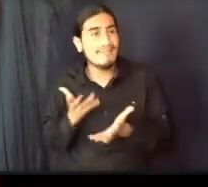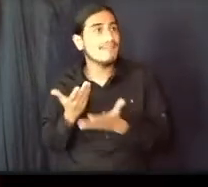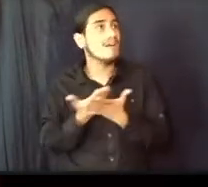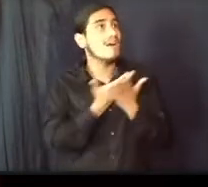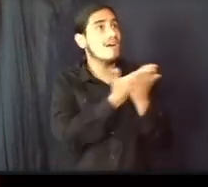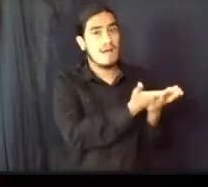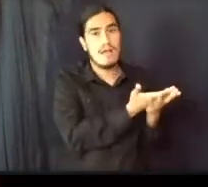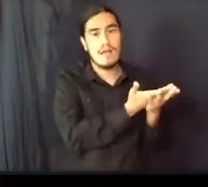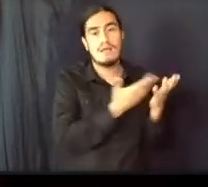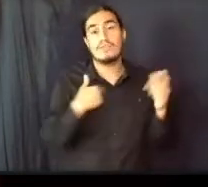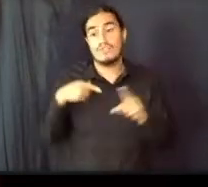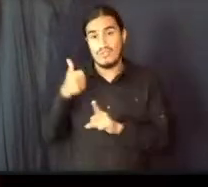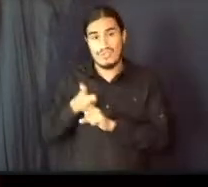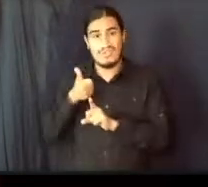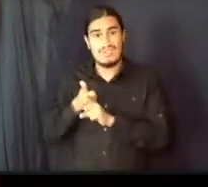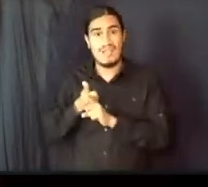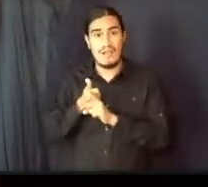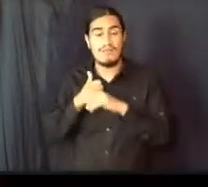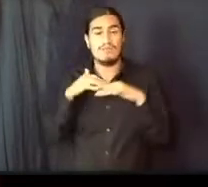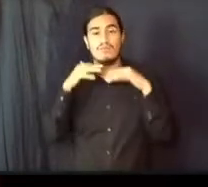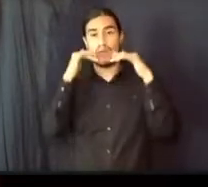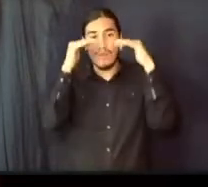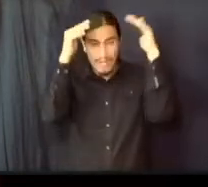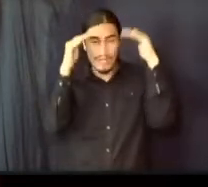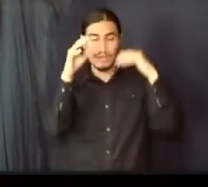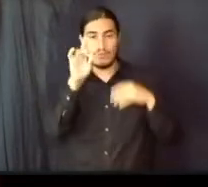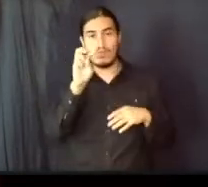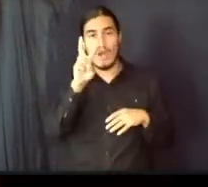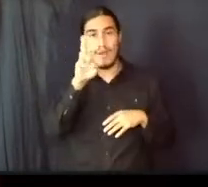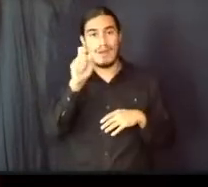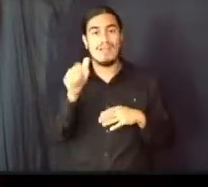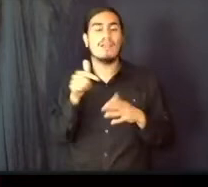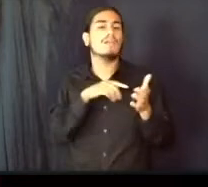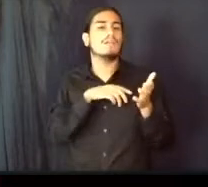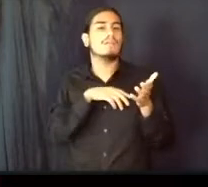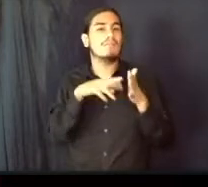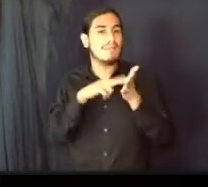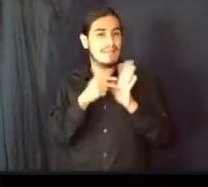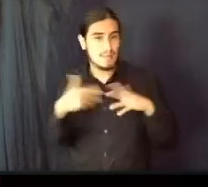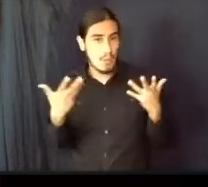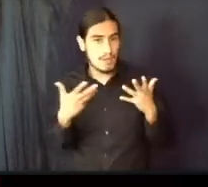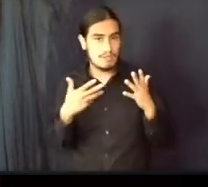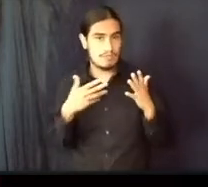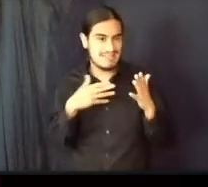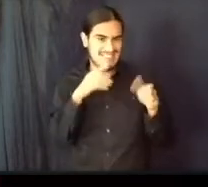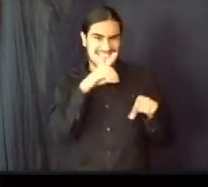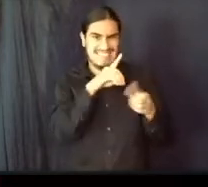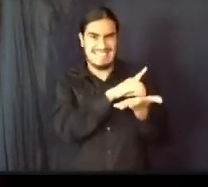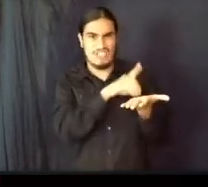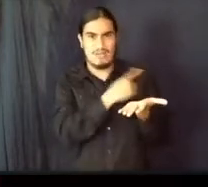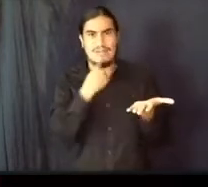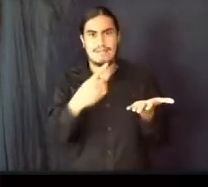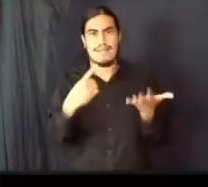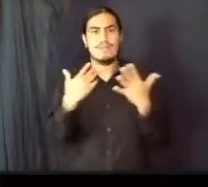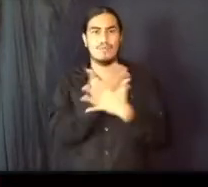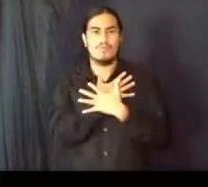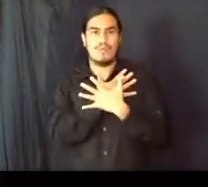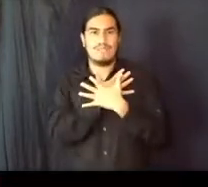Drowning is defined as respiratory impairment, a specific form